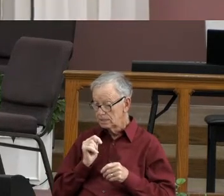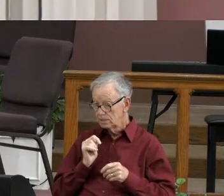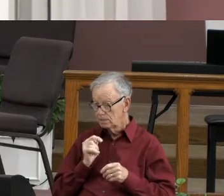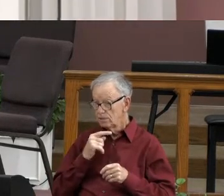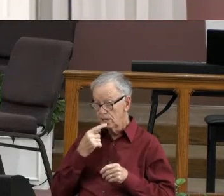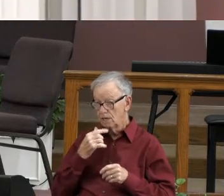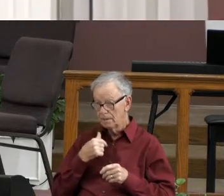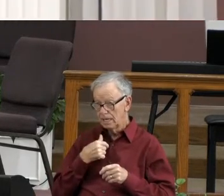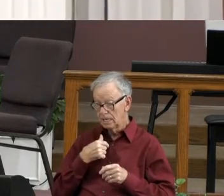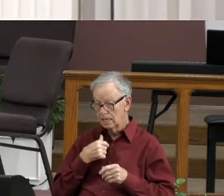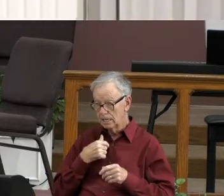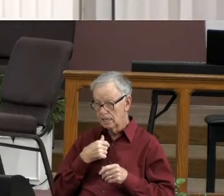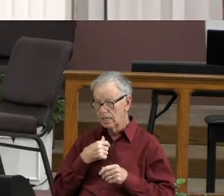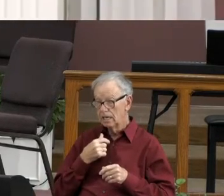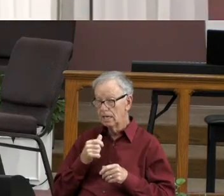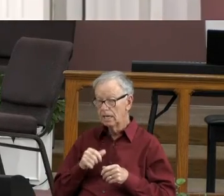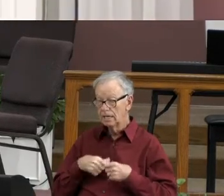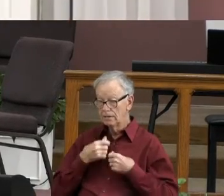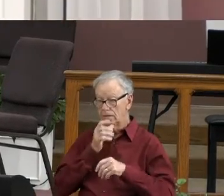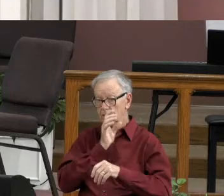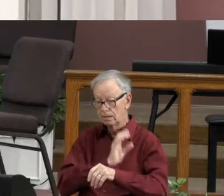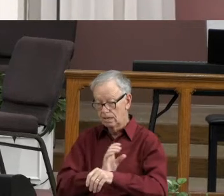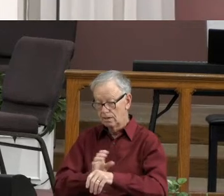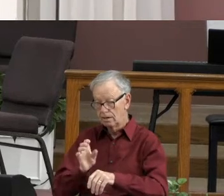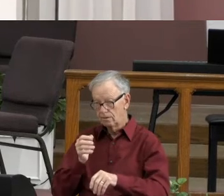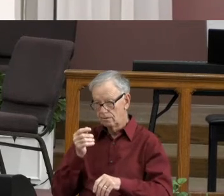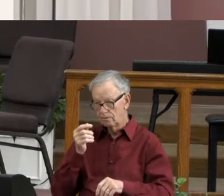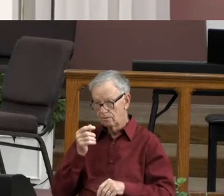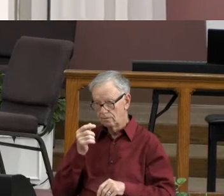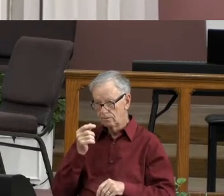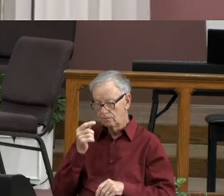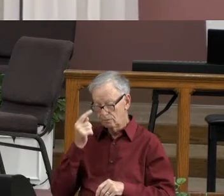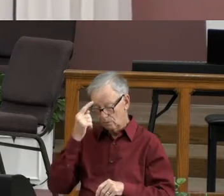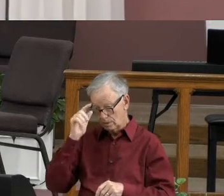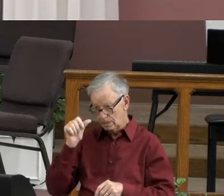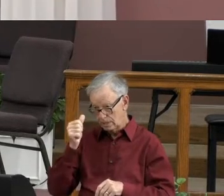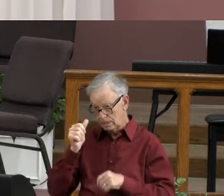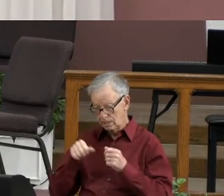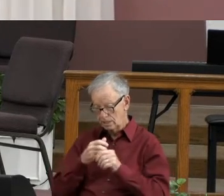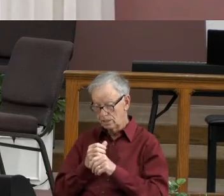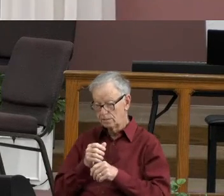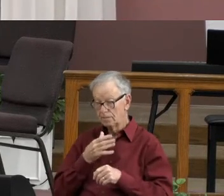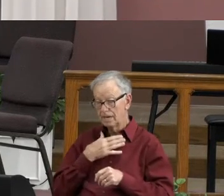me. I lived in Colorado for 10 years of my life.